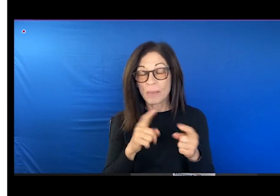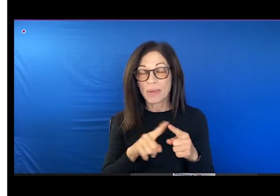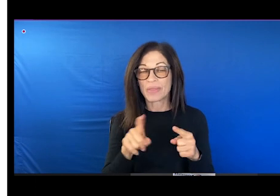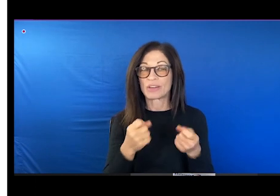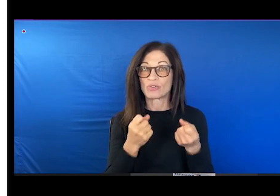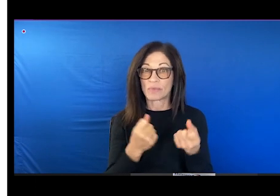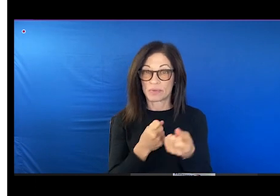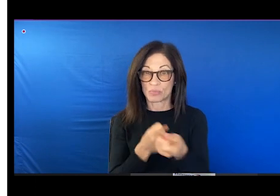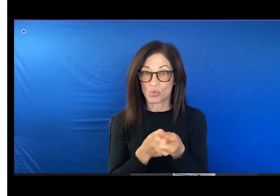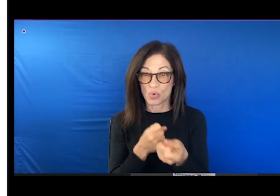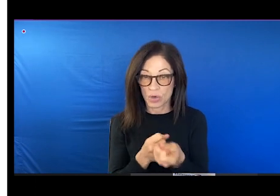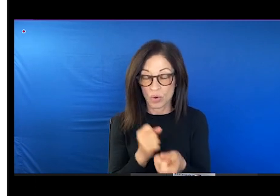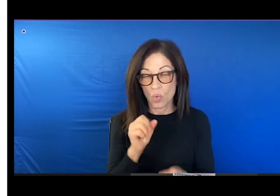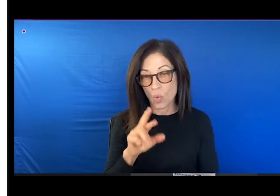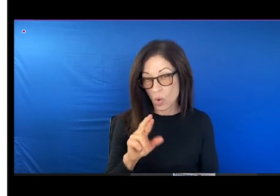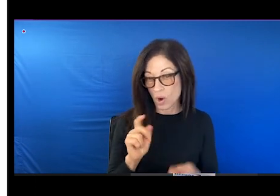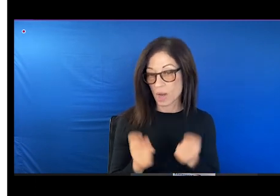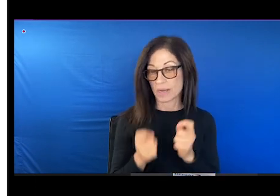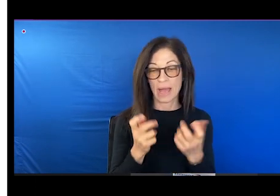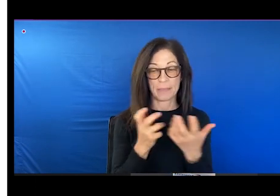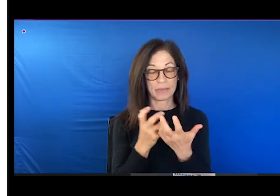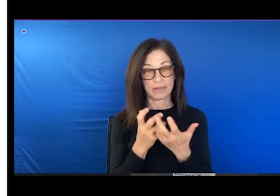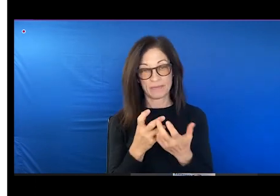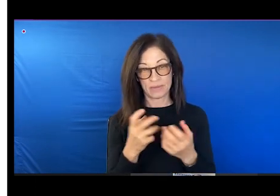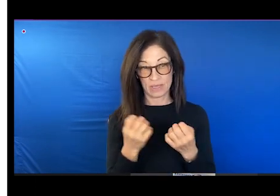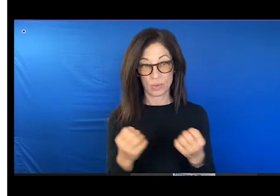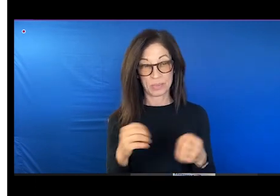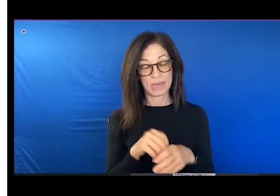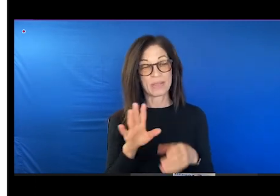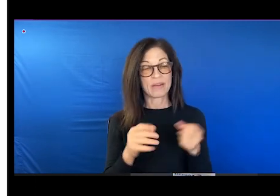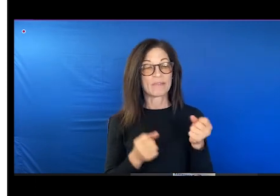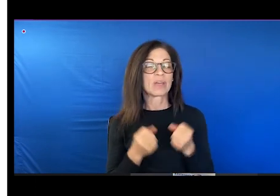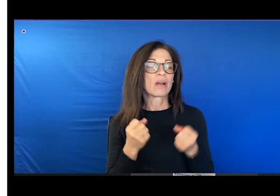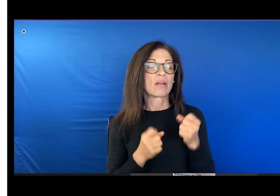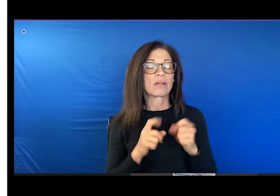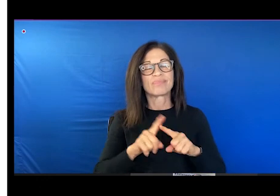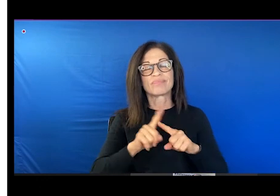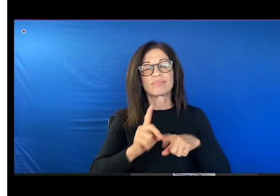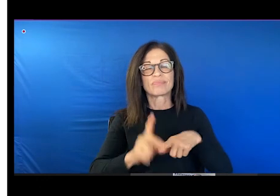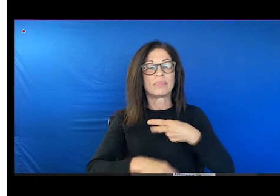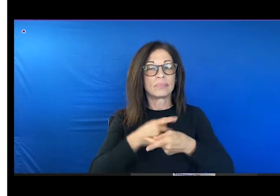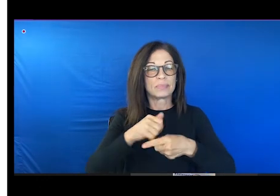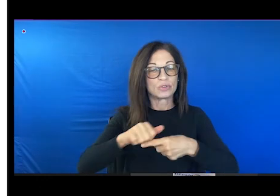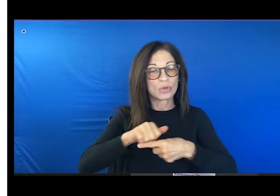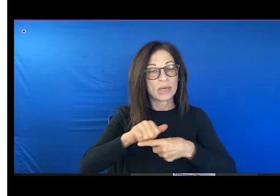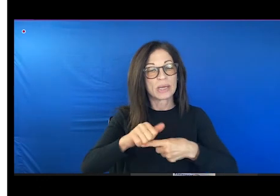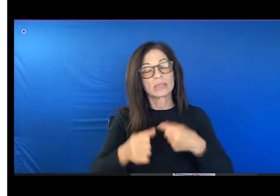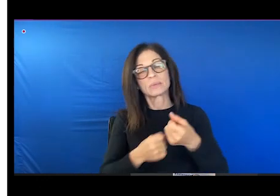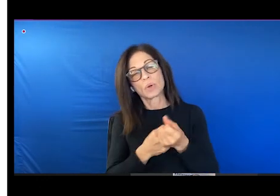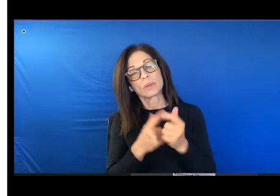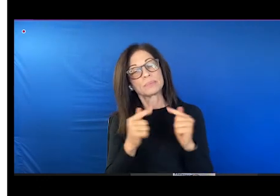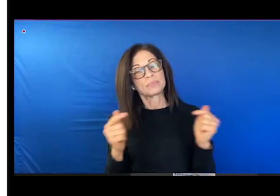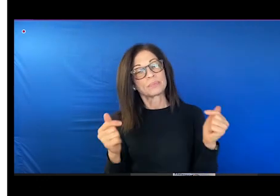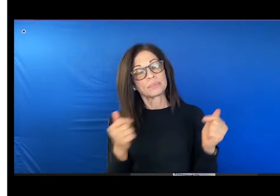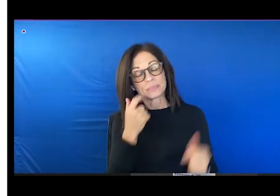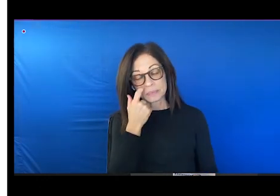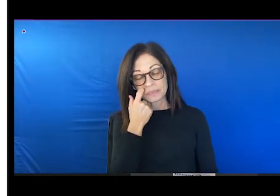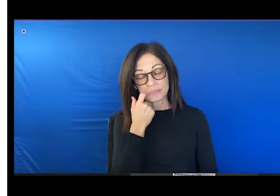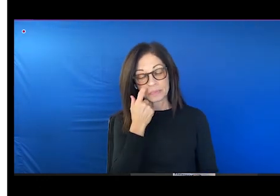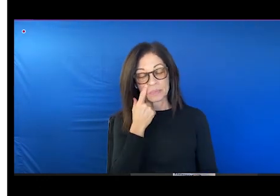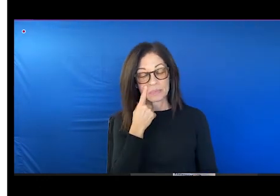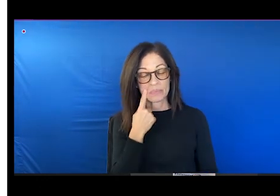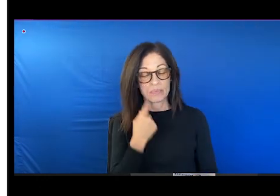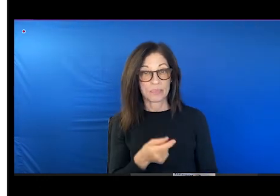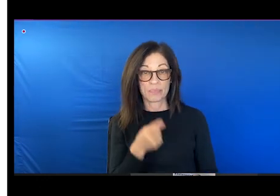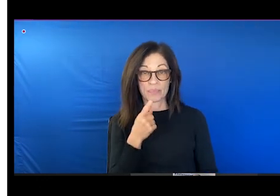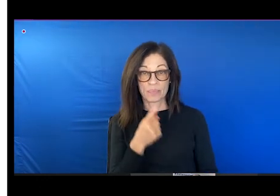will drive, but they need driving supports. They need adaptive equipment in a vehicle. They may need different kinds of training supports. And